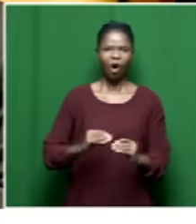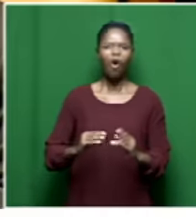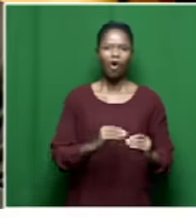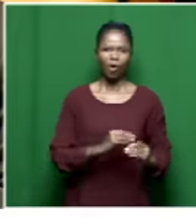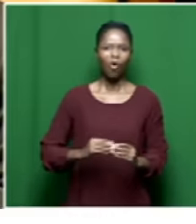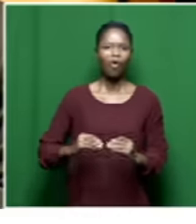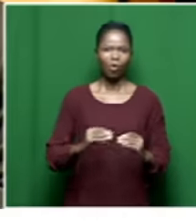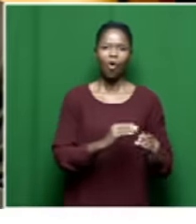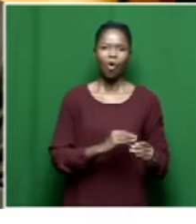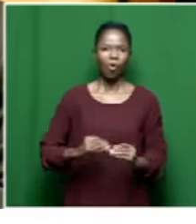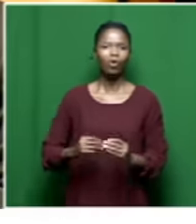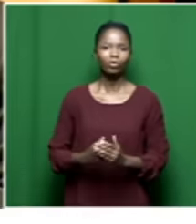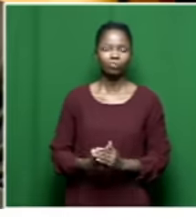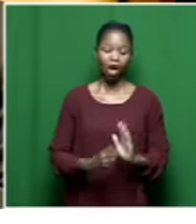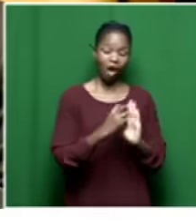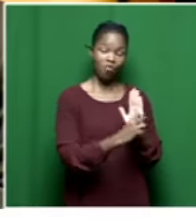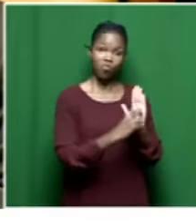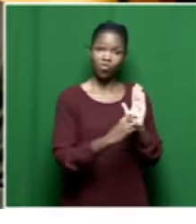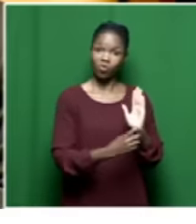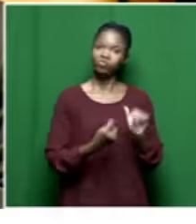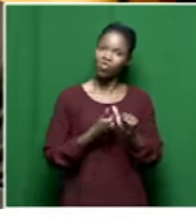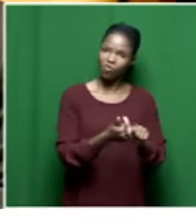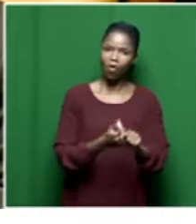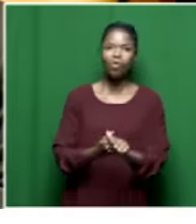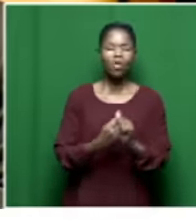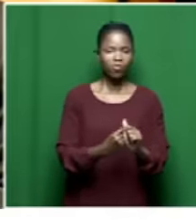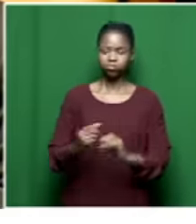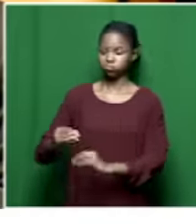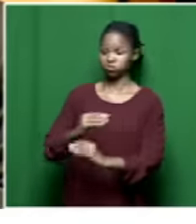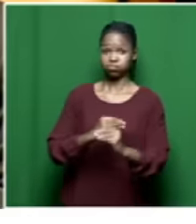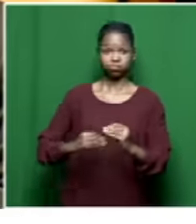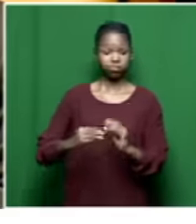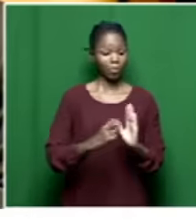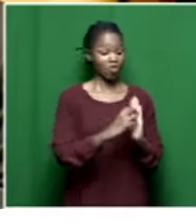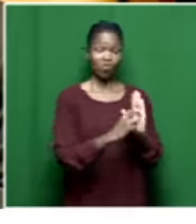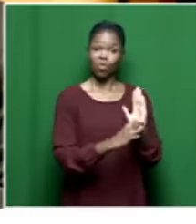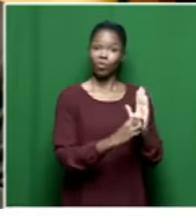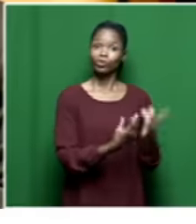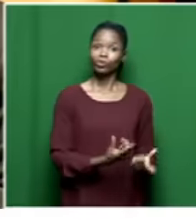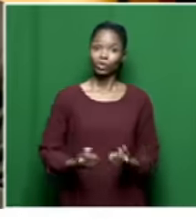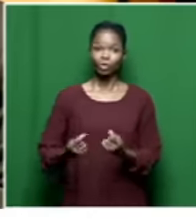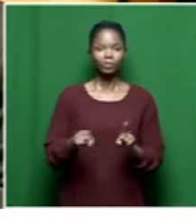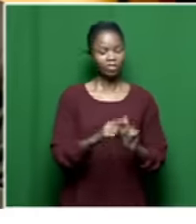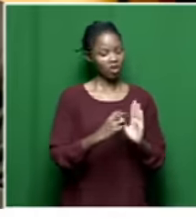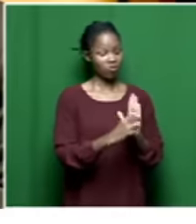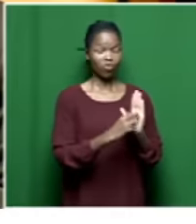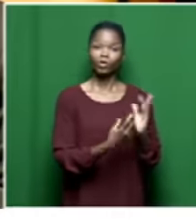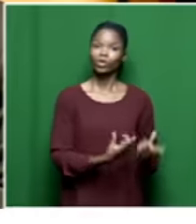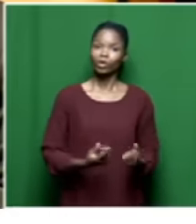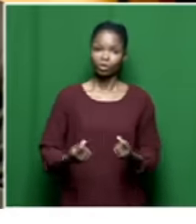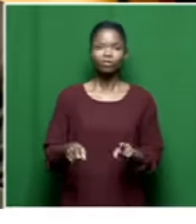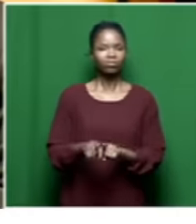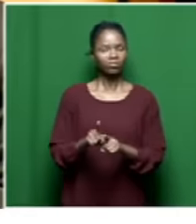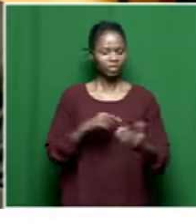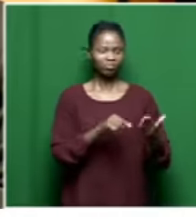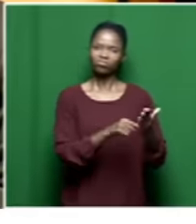You are right. The rules apply. And the rules apply, and those rules have never